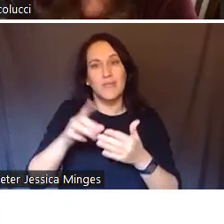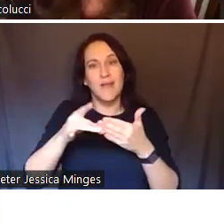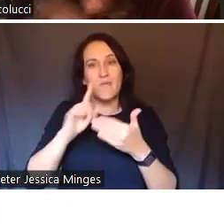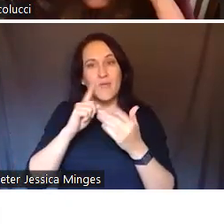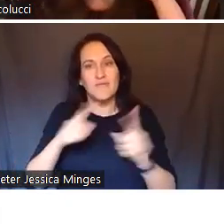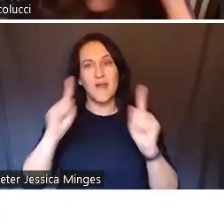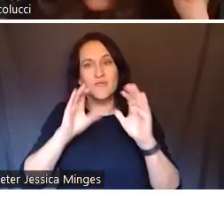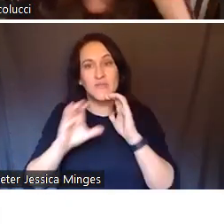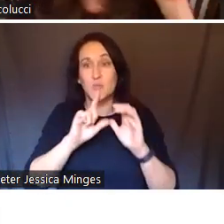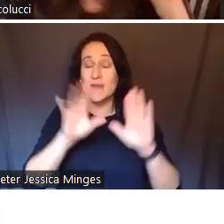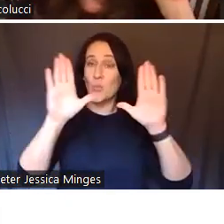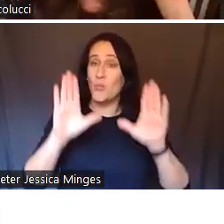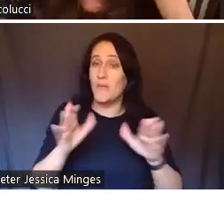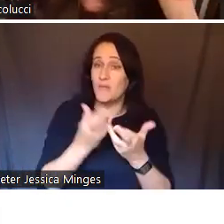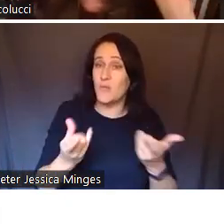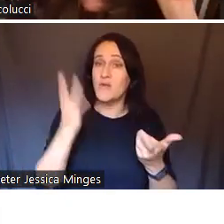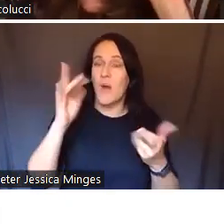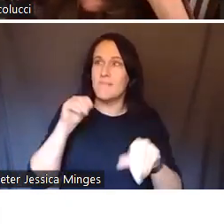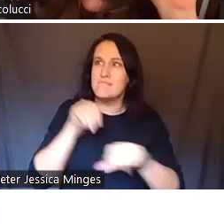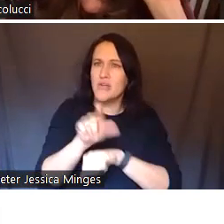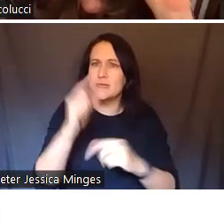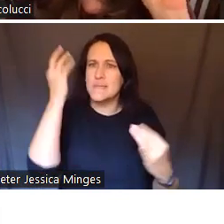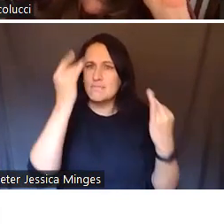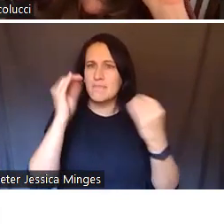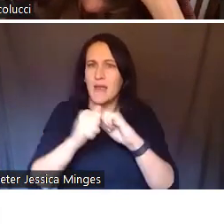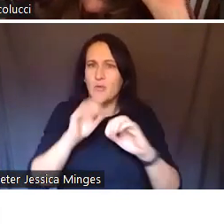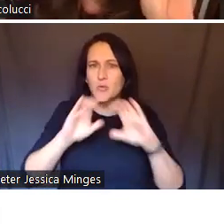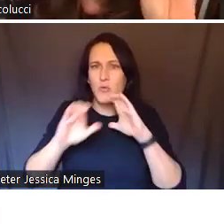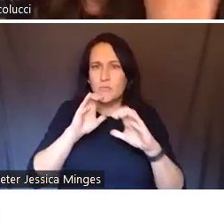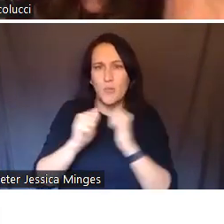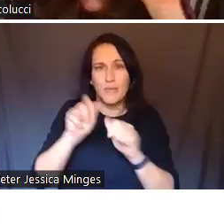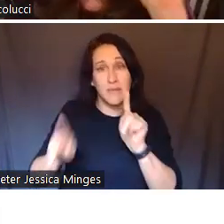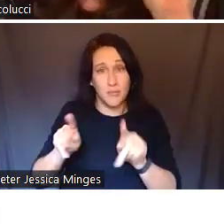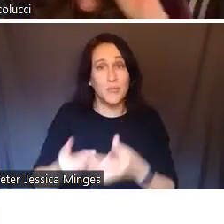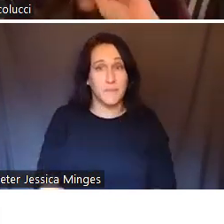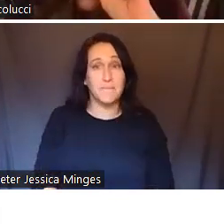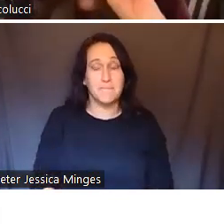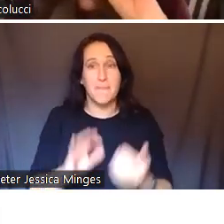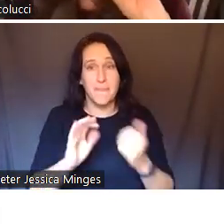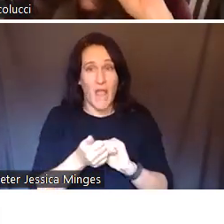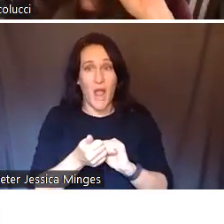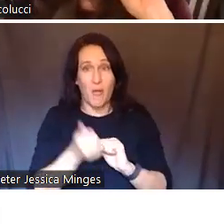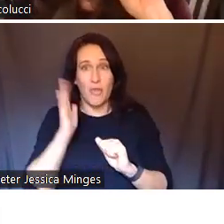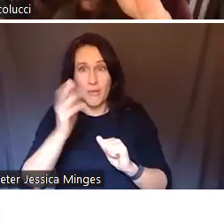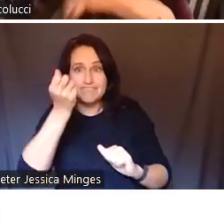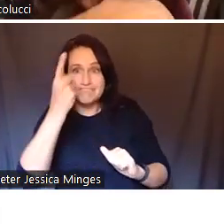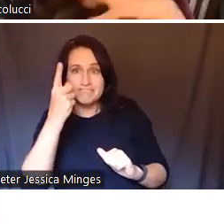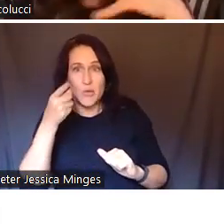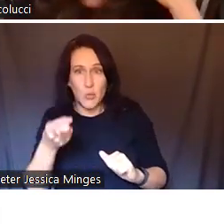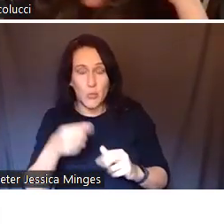wonderful resource because it really makes you think about how you communicate with people and how they're going to understand